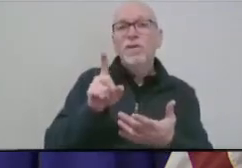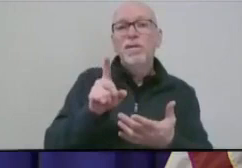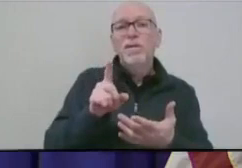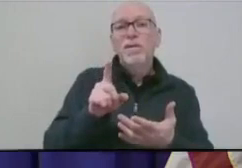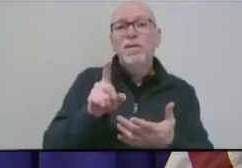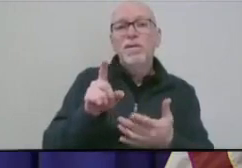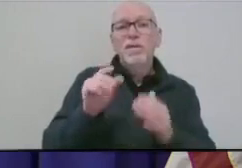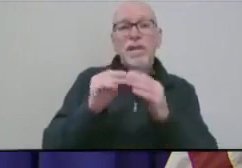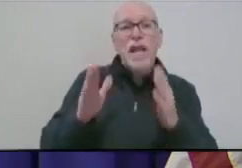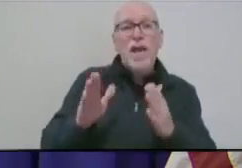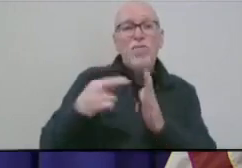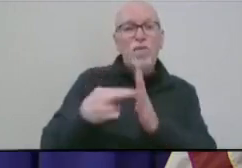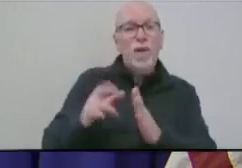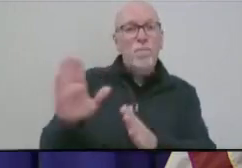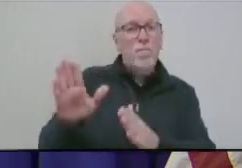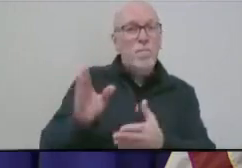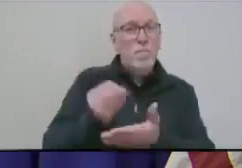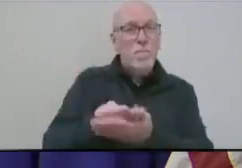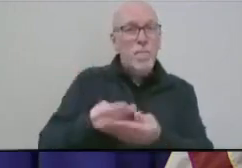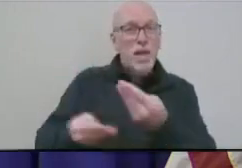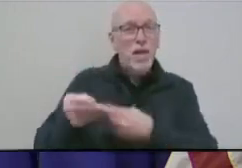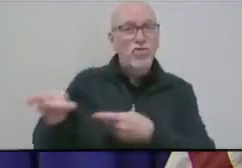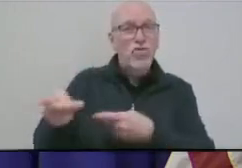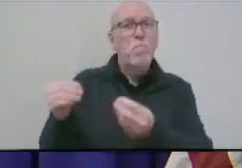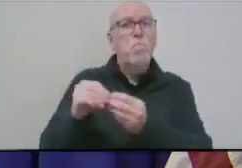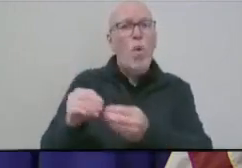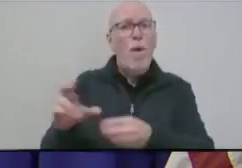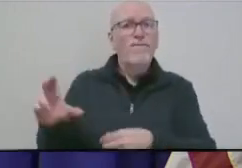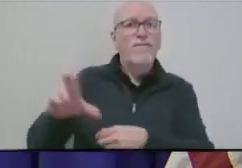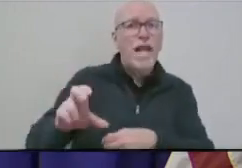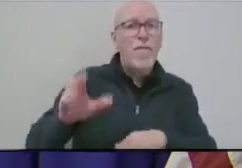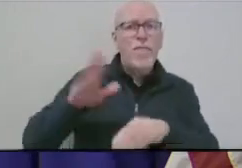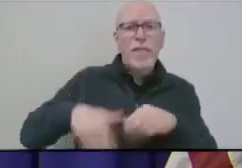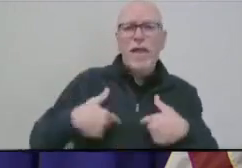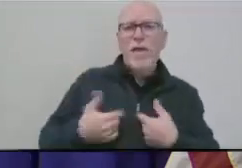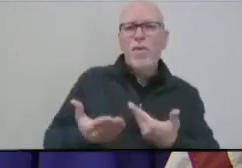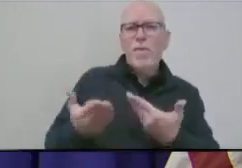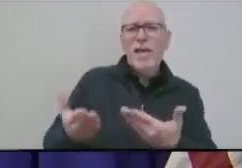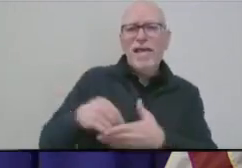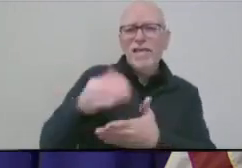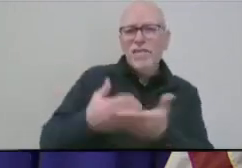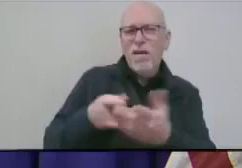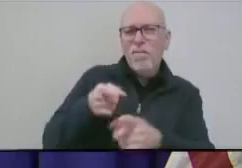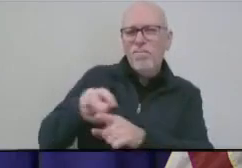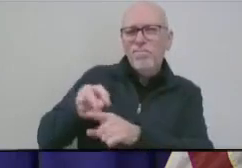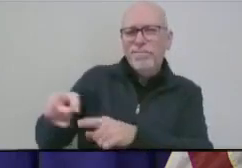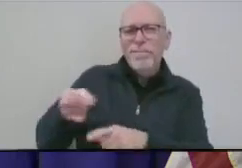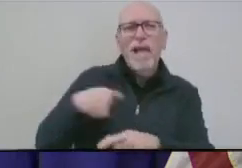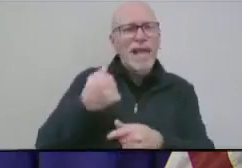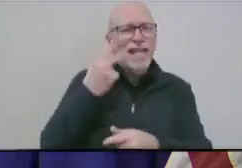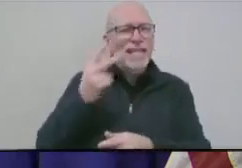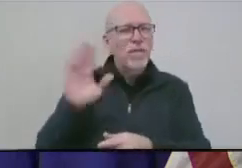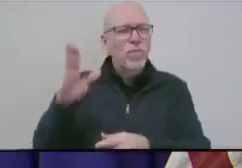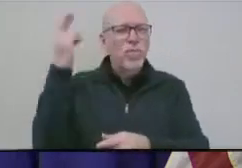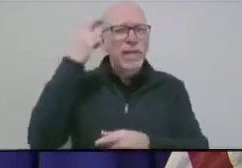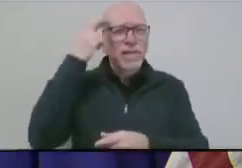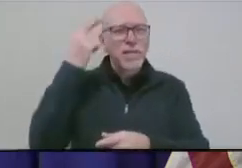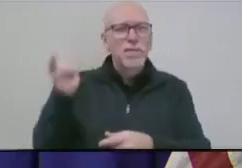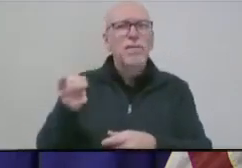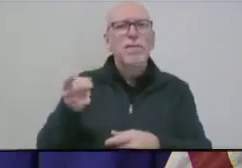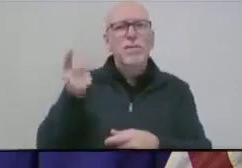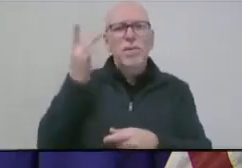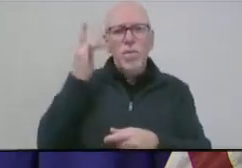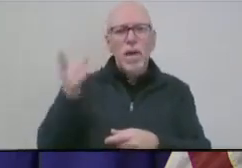House's budget invested more than I was recommending, and I can see the validity in where they're